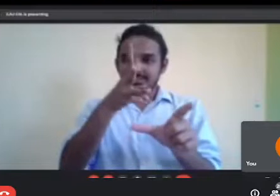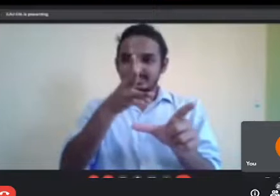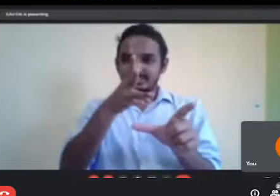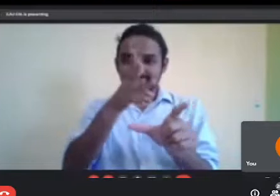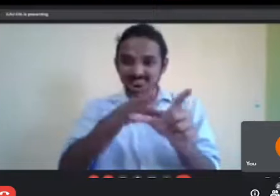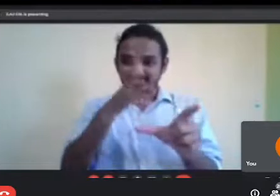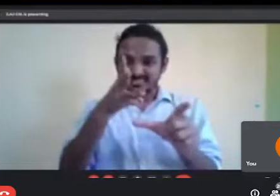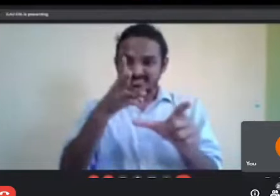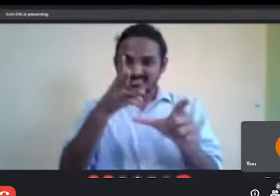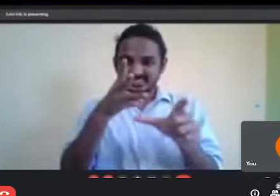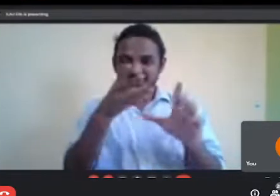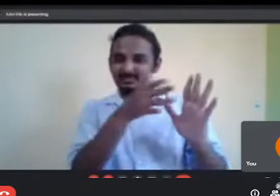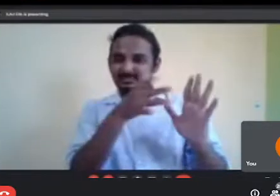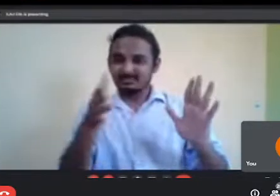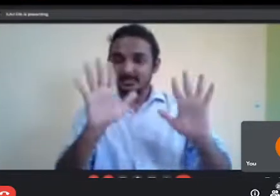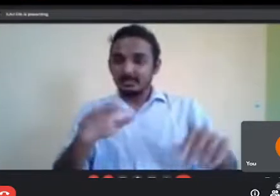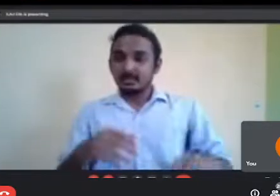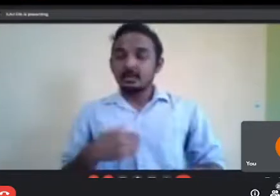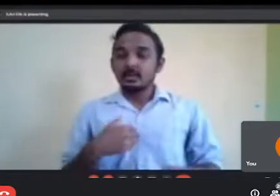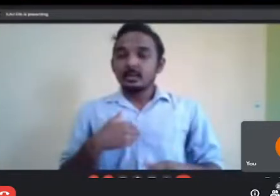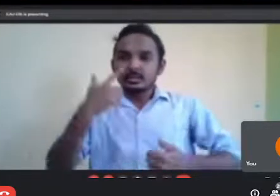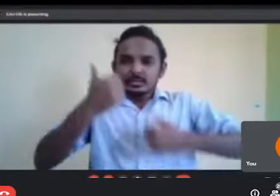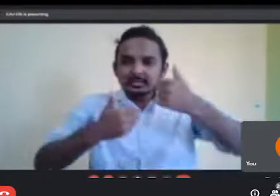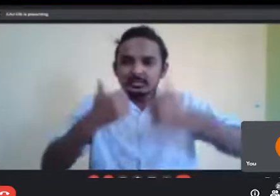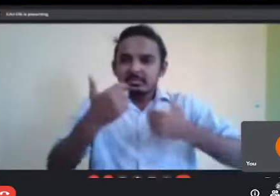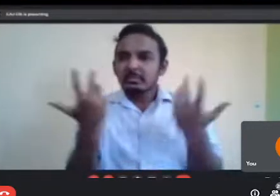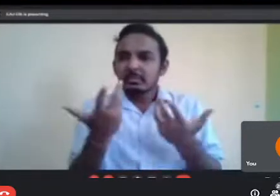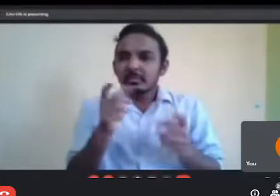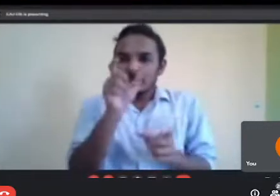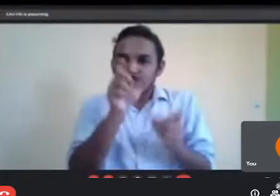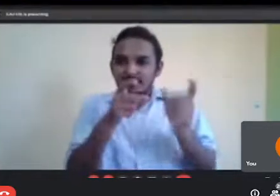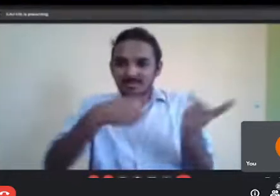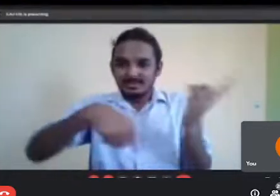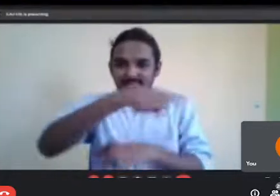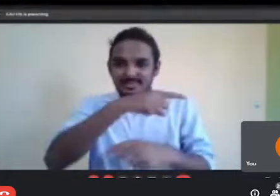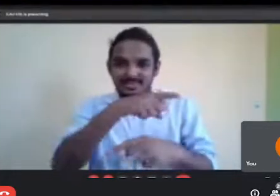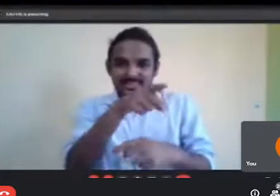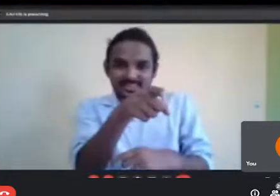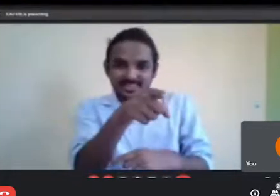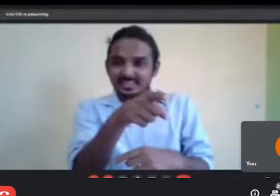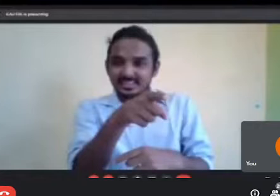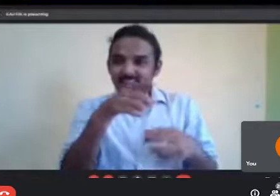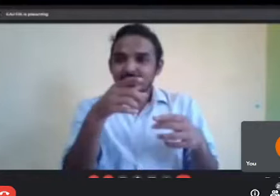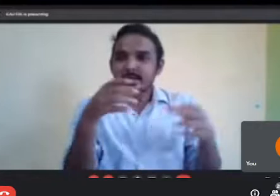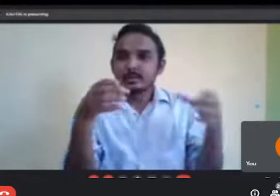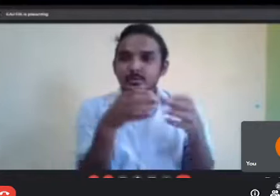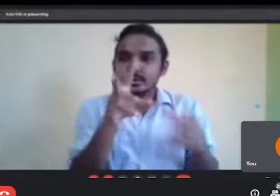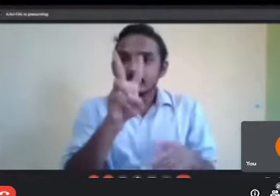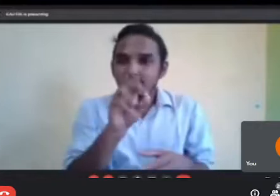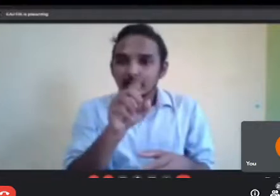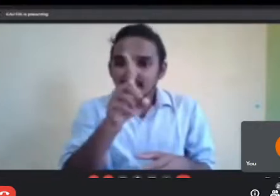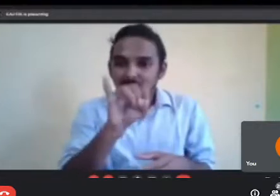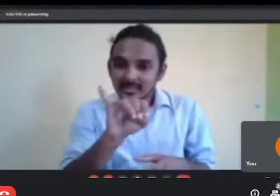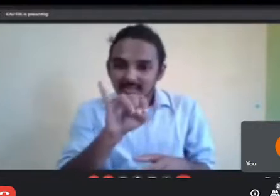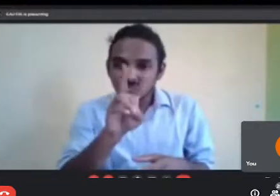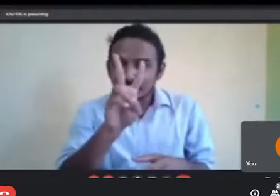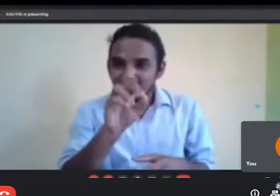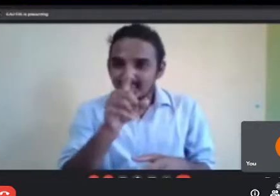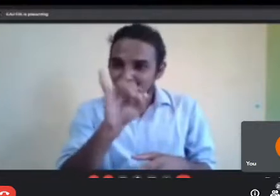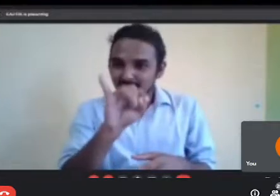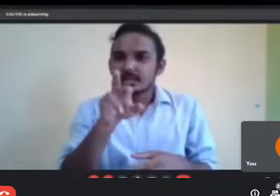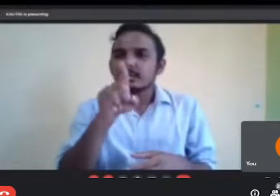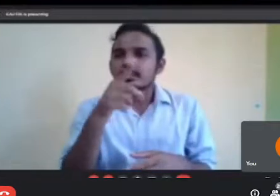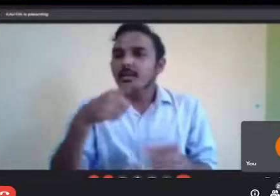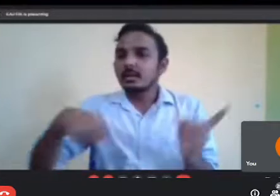So 2016, 17, and 18, what we actually found was that we had two groups basically. In 2016,